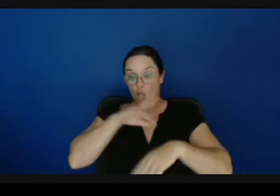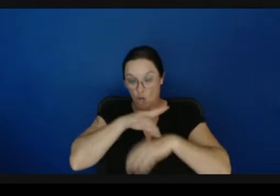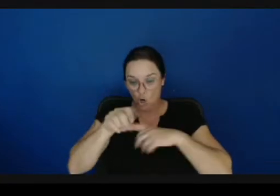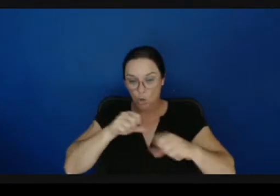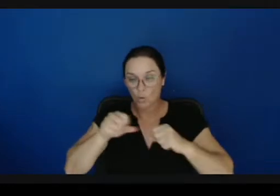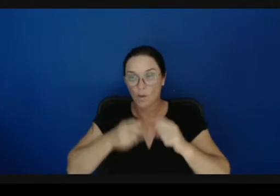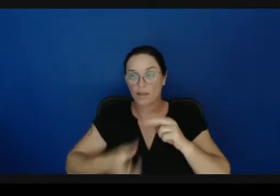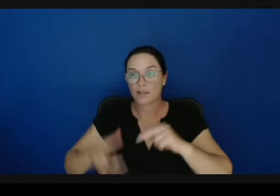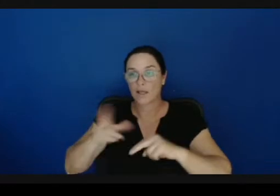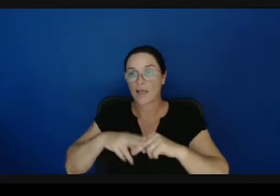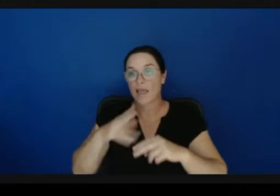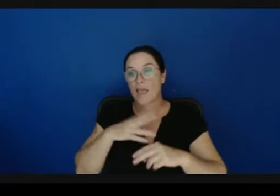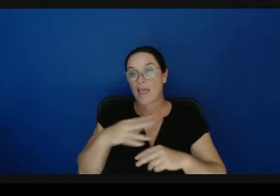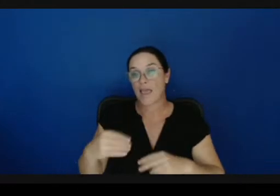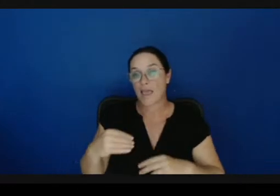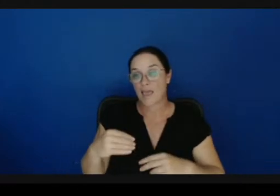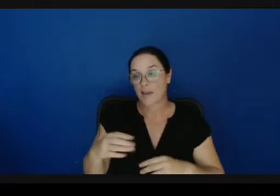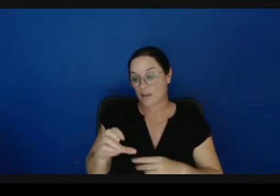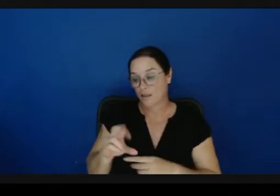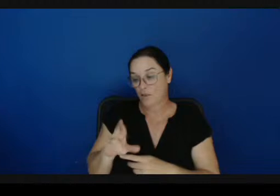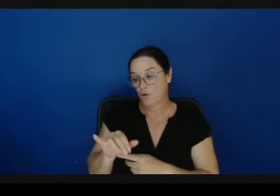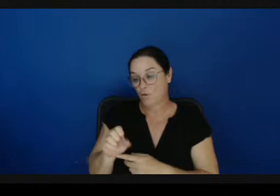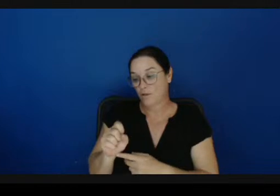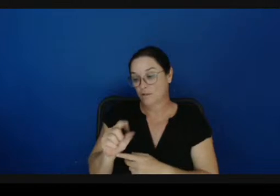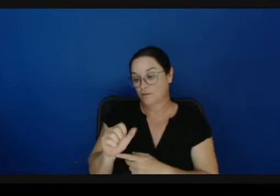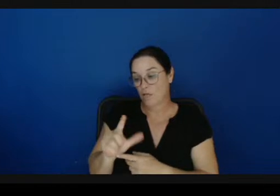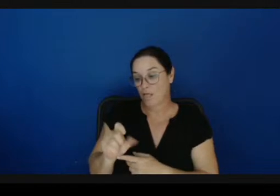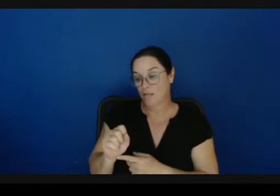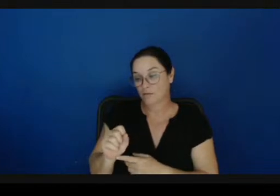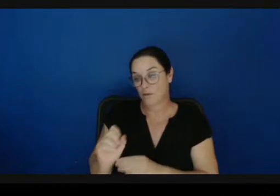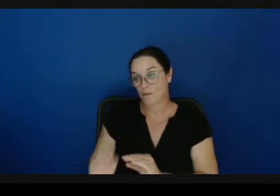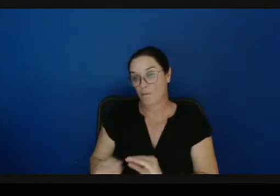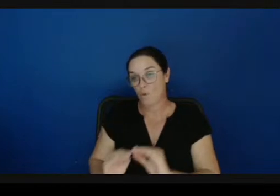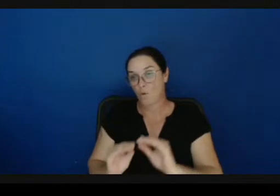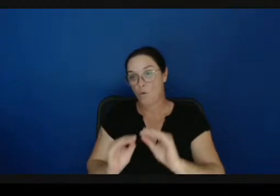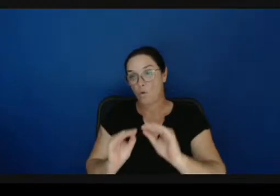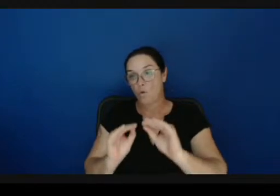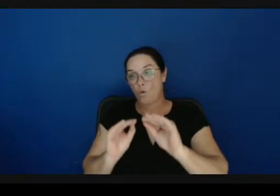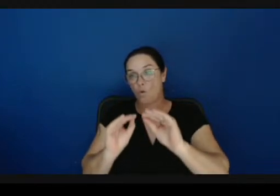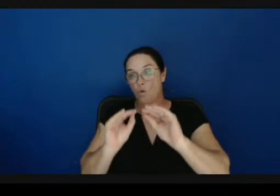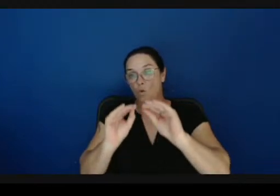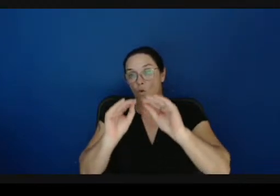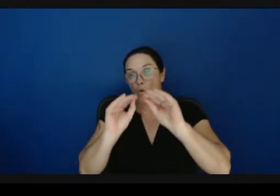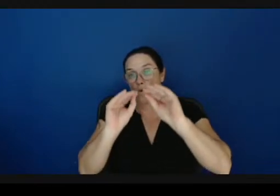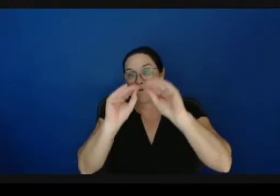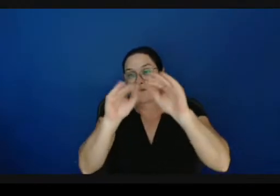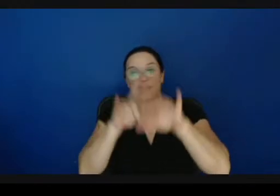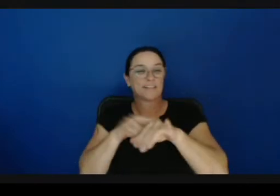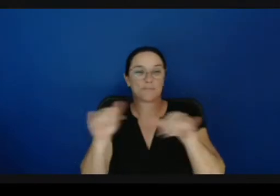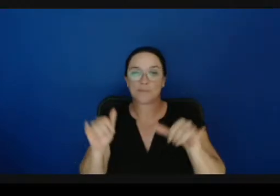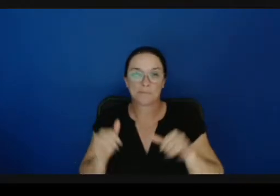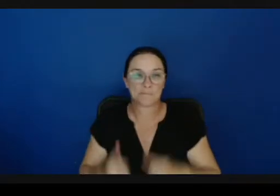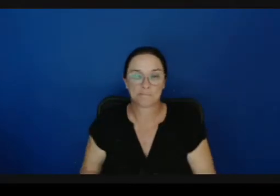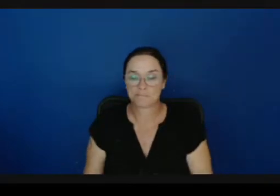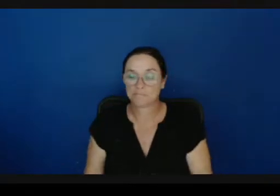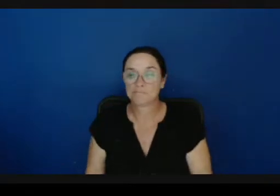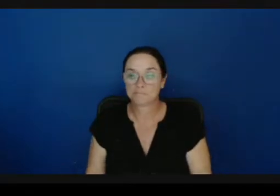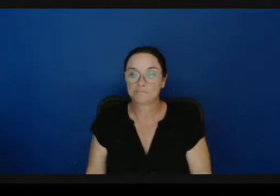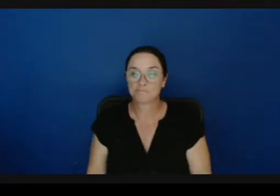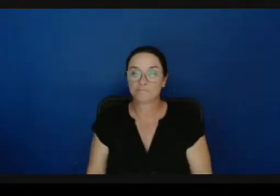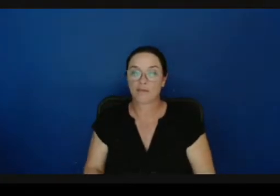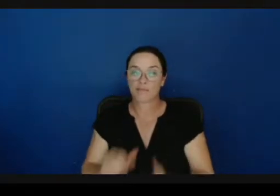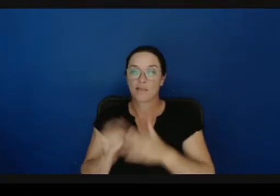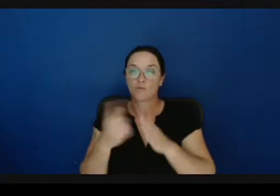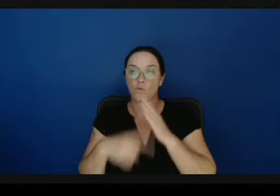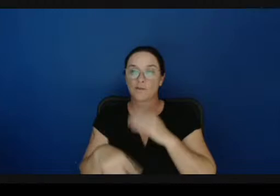crystals rose into that period of shallow magma at the exact same time. And that's what this is really telling